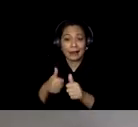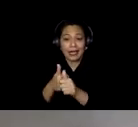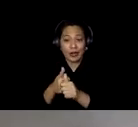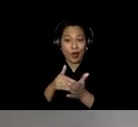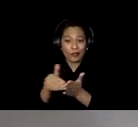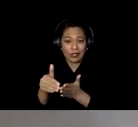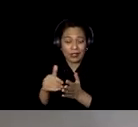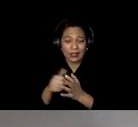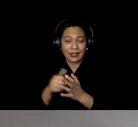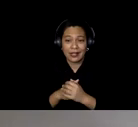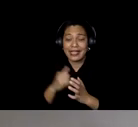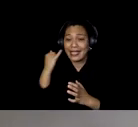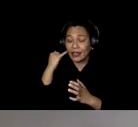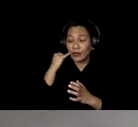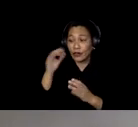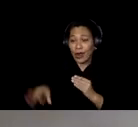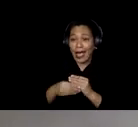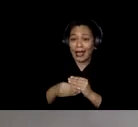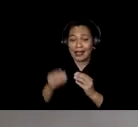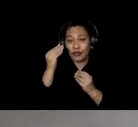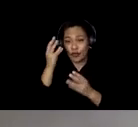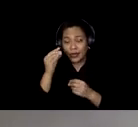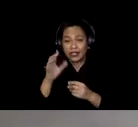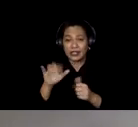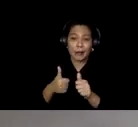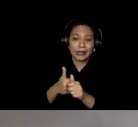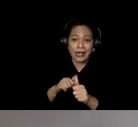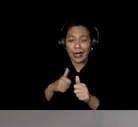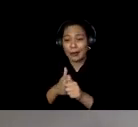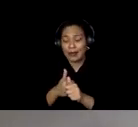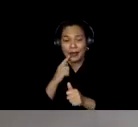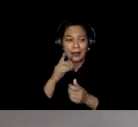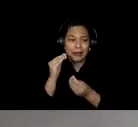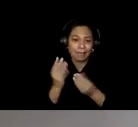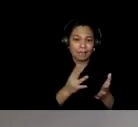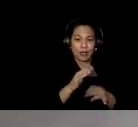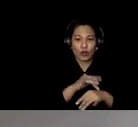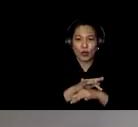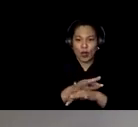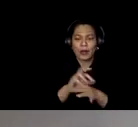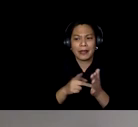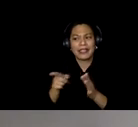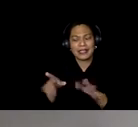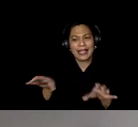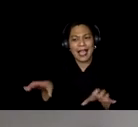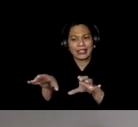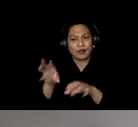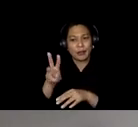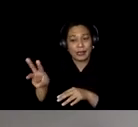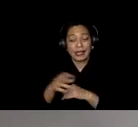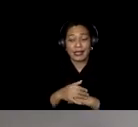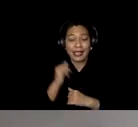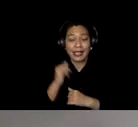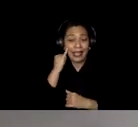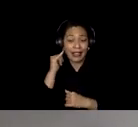just regularly adding and updating your pages, that lets crawlers know that it's still an active website. So if it's a portfolio, just